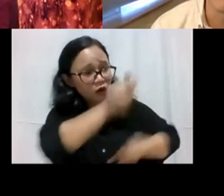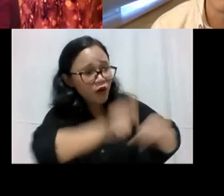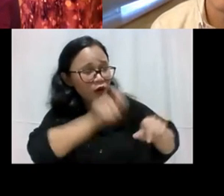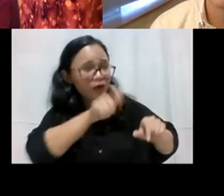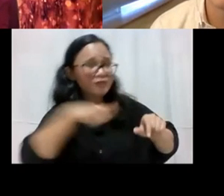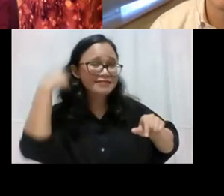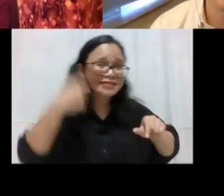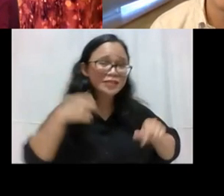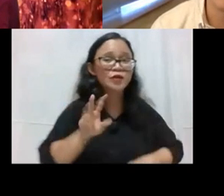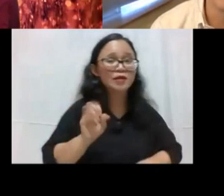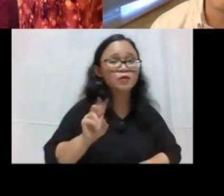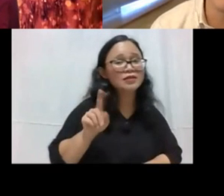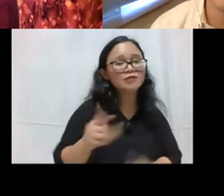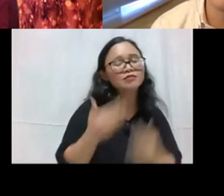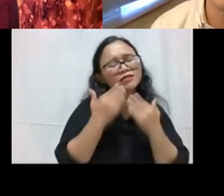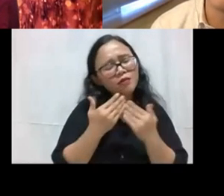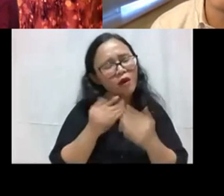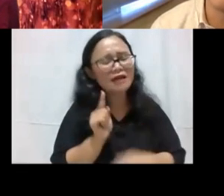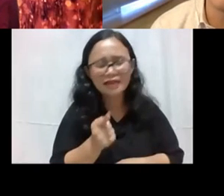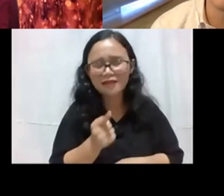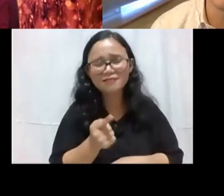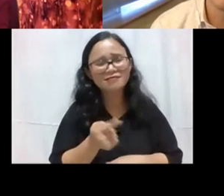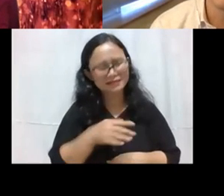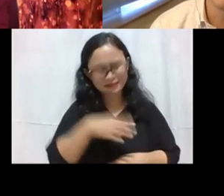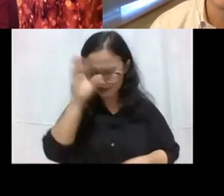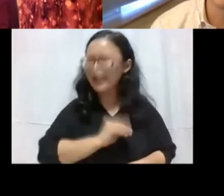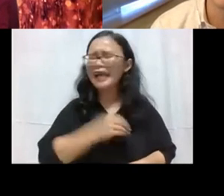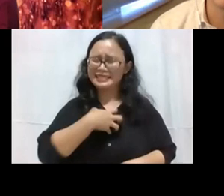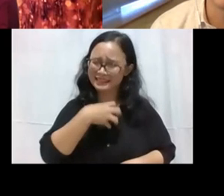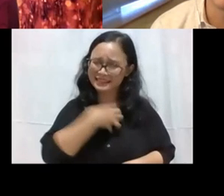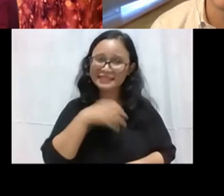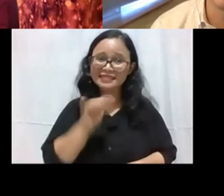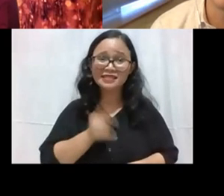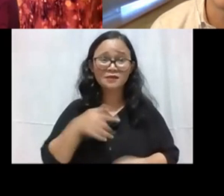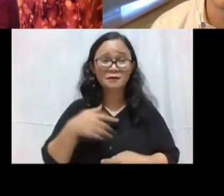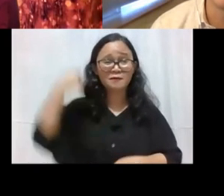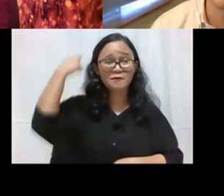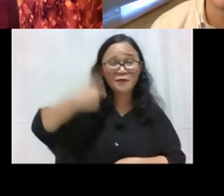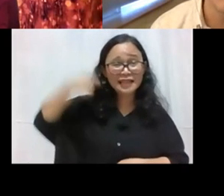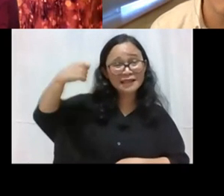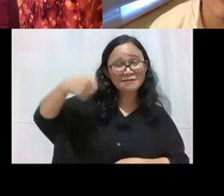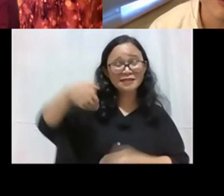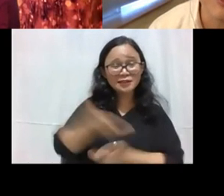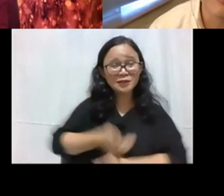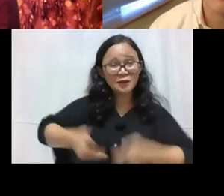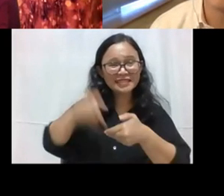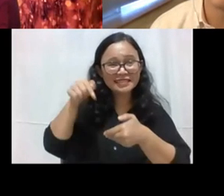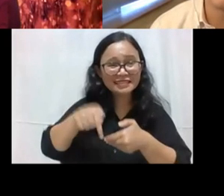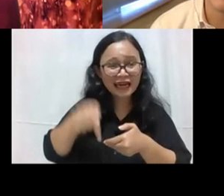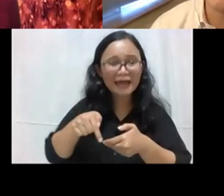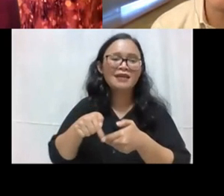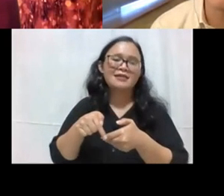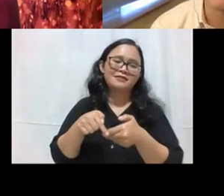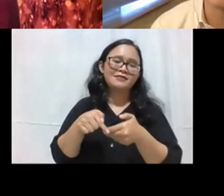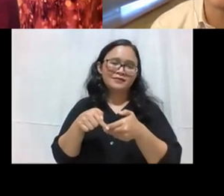2021. So, you know, the industry or the viewers don't need another film from me. I'm